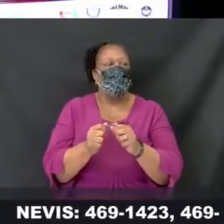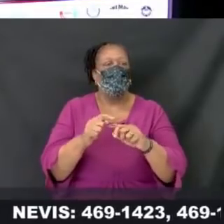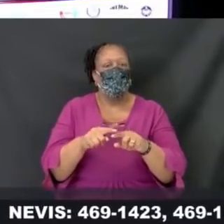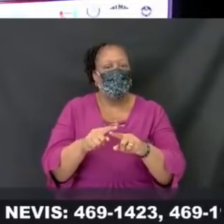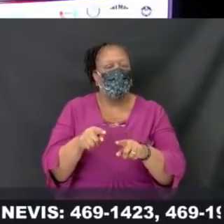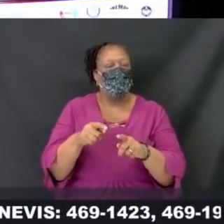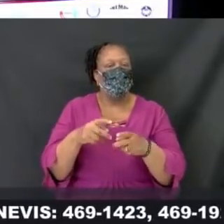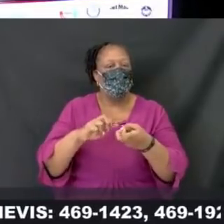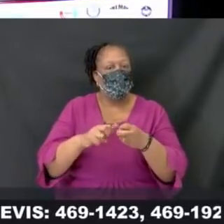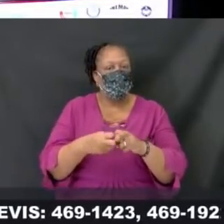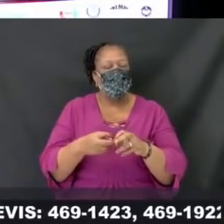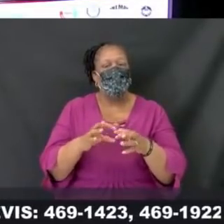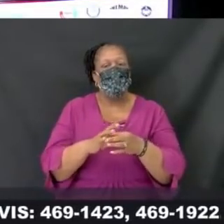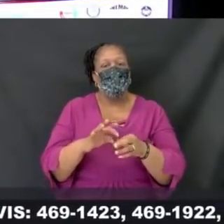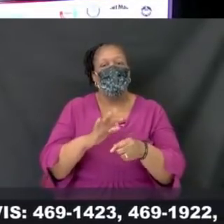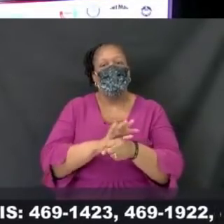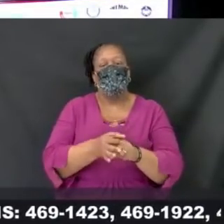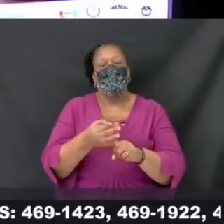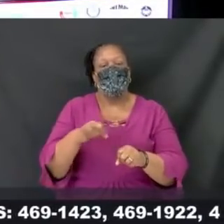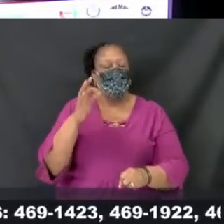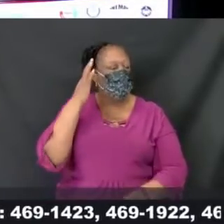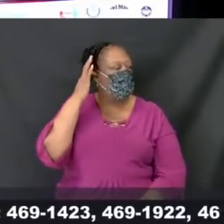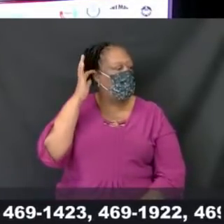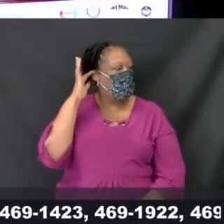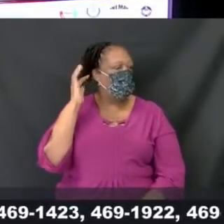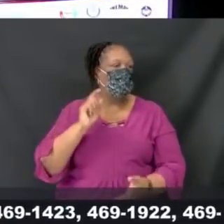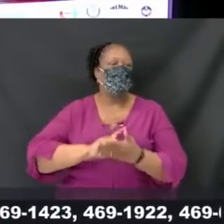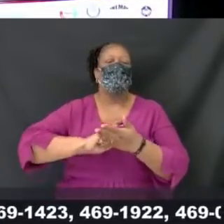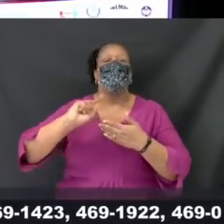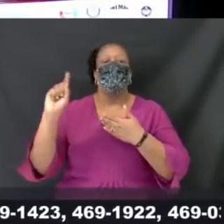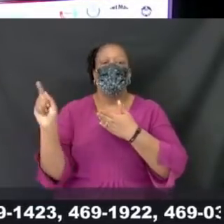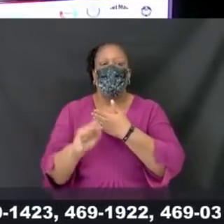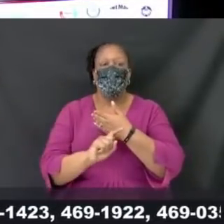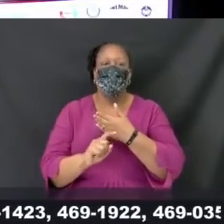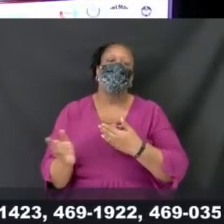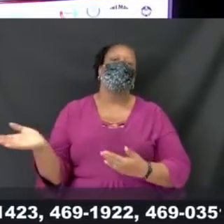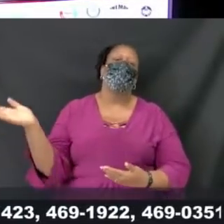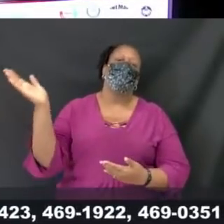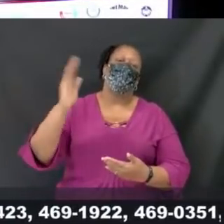pandemic. Thank you very much. Next week we will be back with another